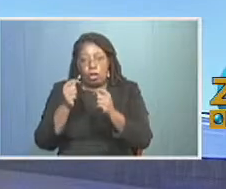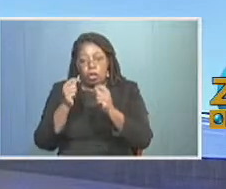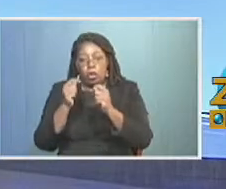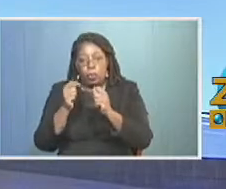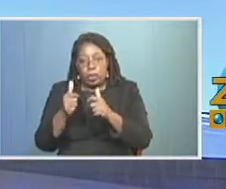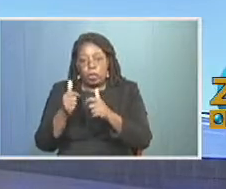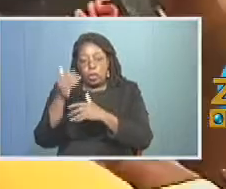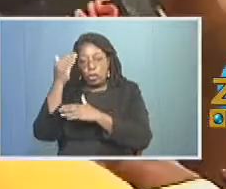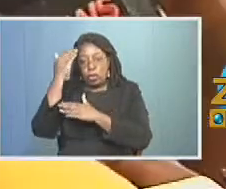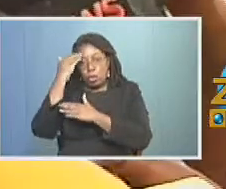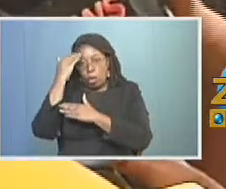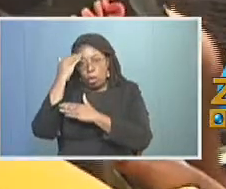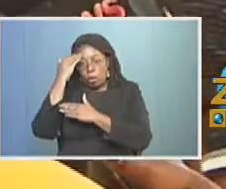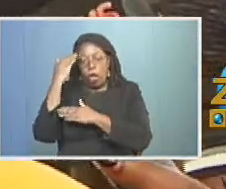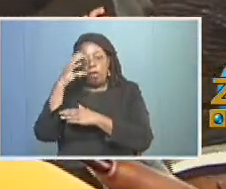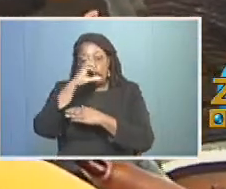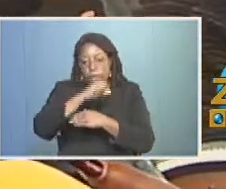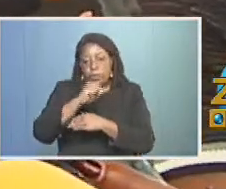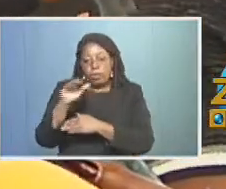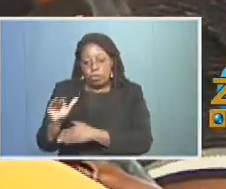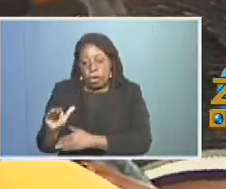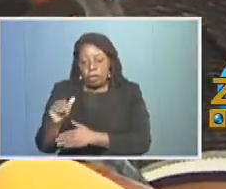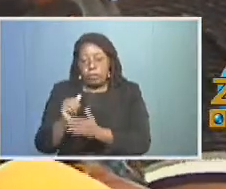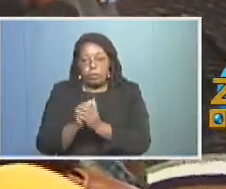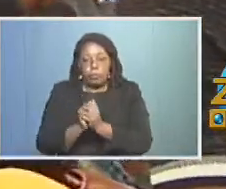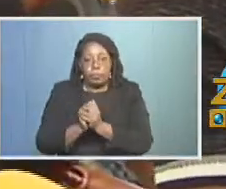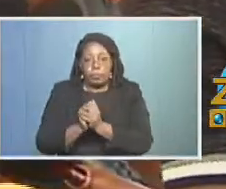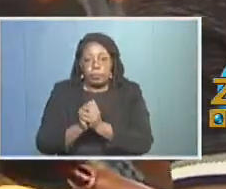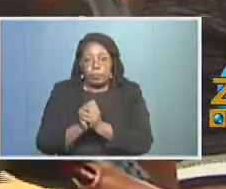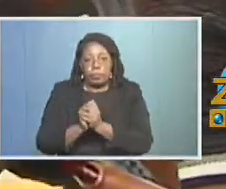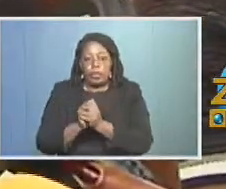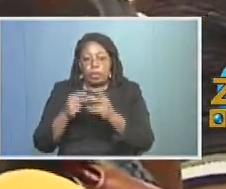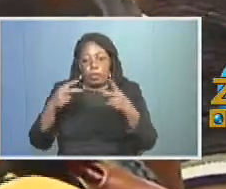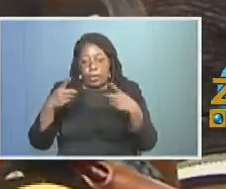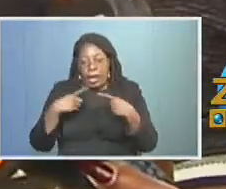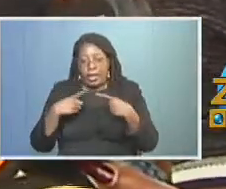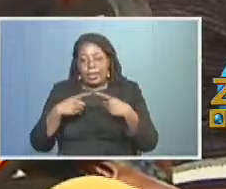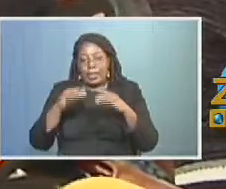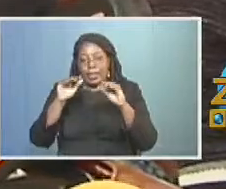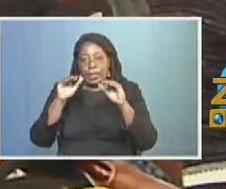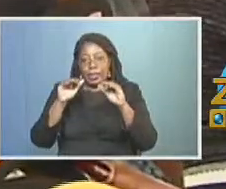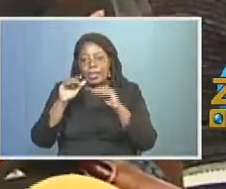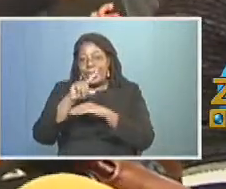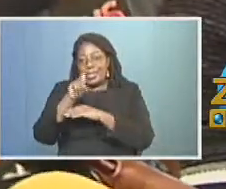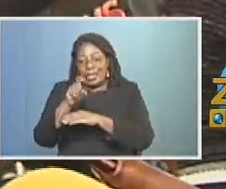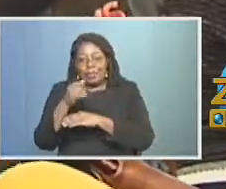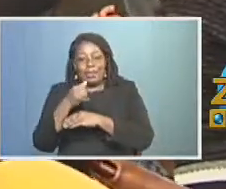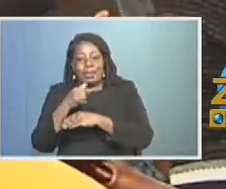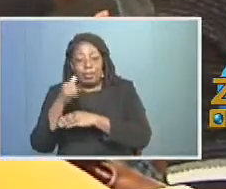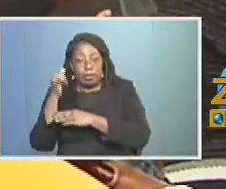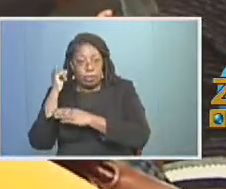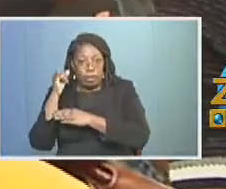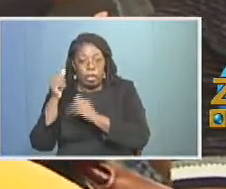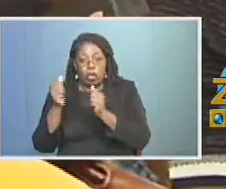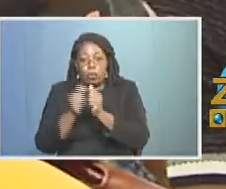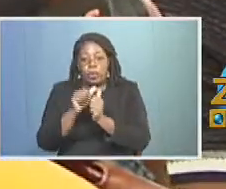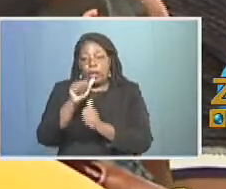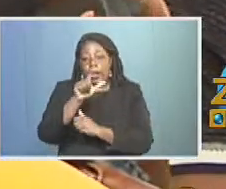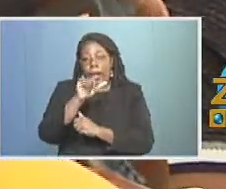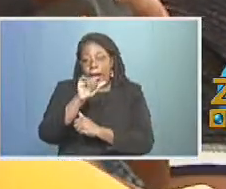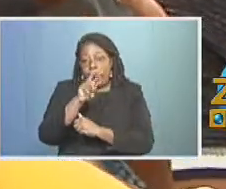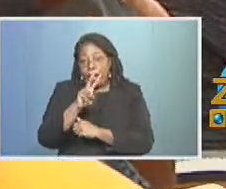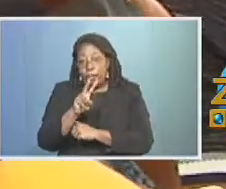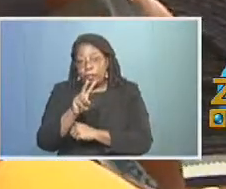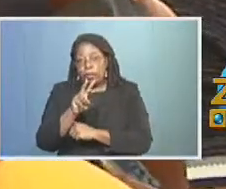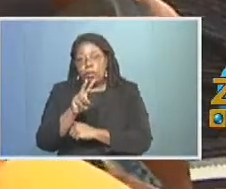children. There was a technical test yesterday at Alive, which I understand was successful.